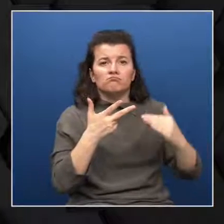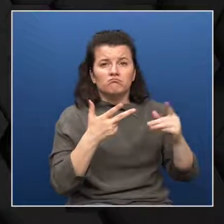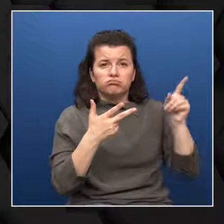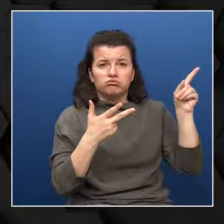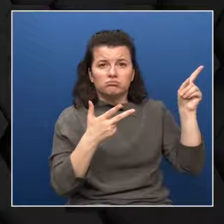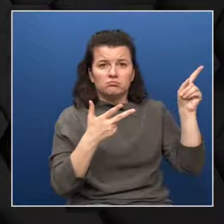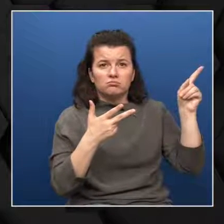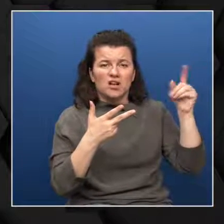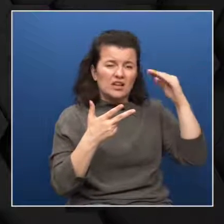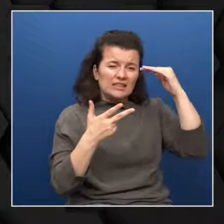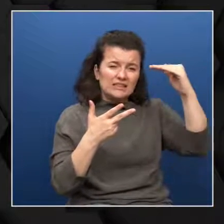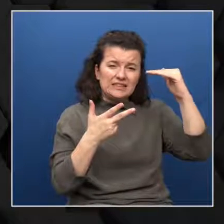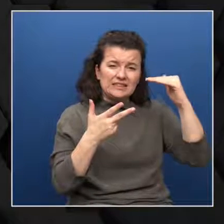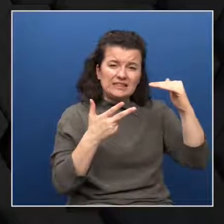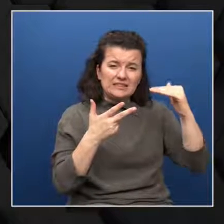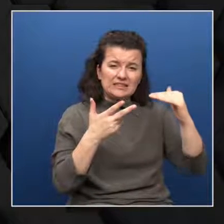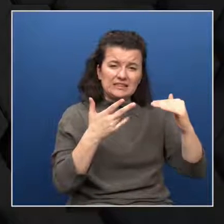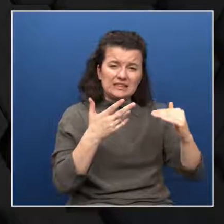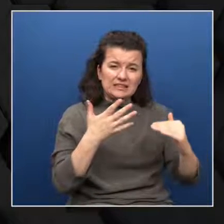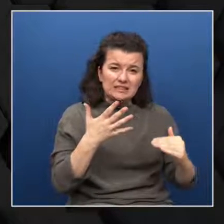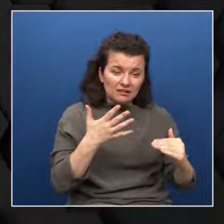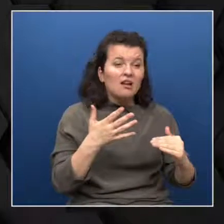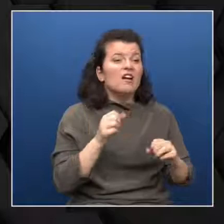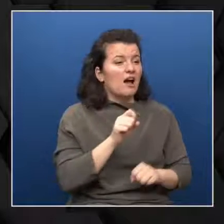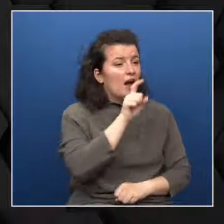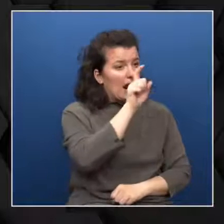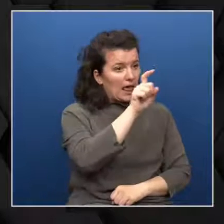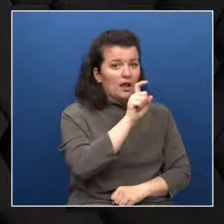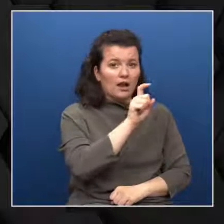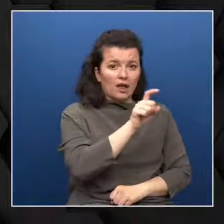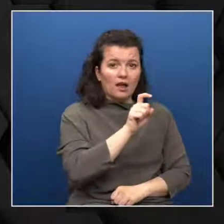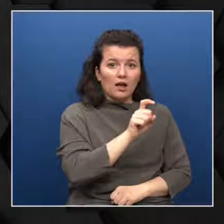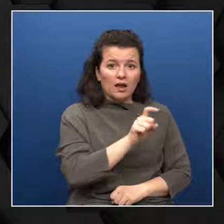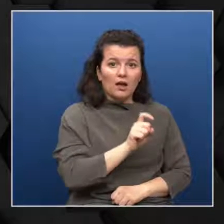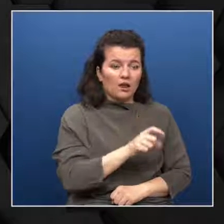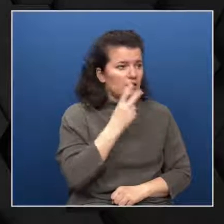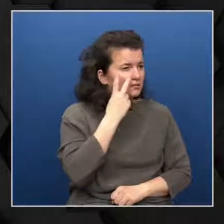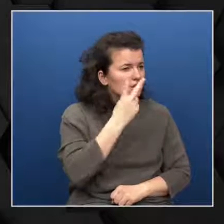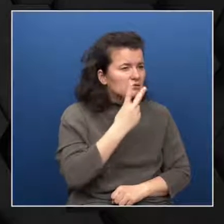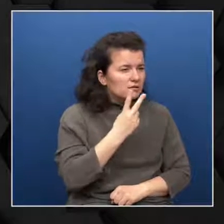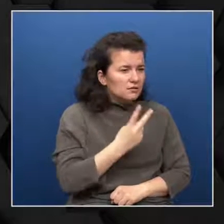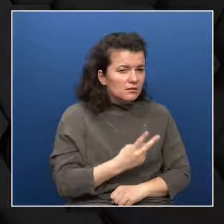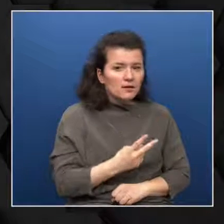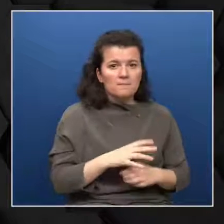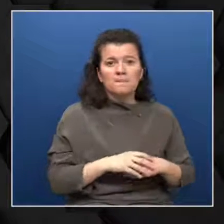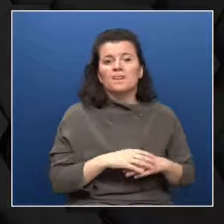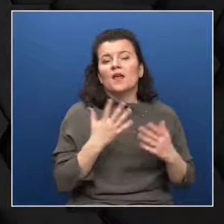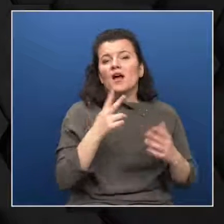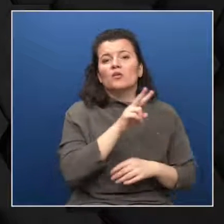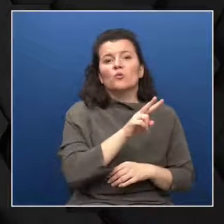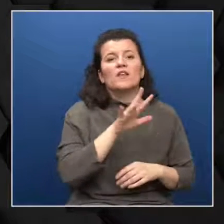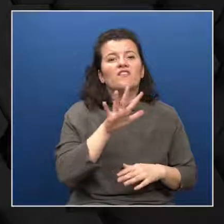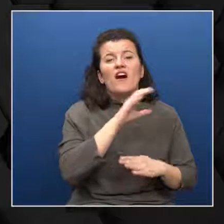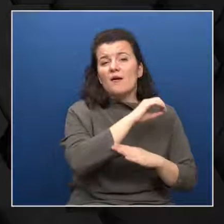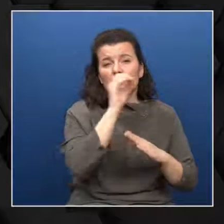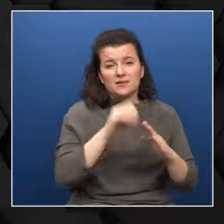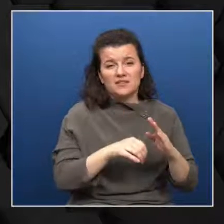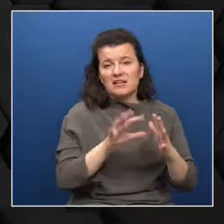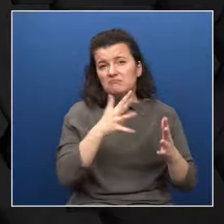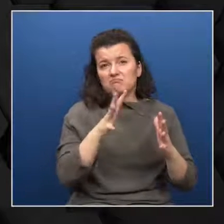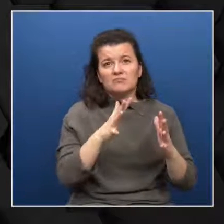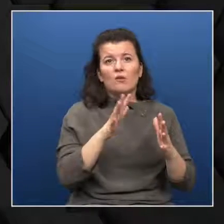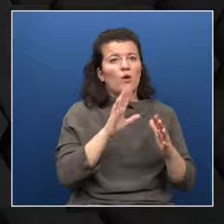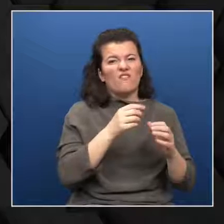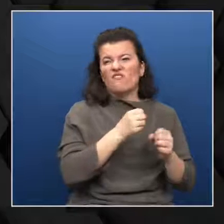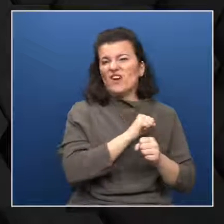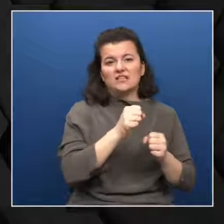goes through all of that you can actually go in and click through that. So remember, at FastPass, 25%, most of your issues that you're going to pick up very quickly. But